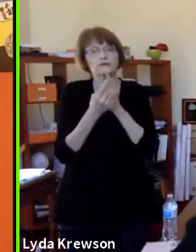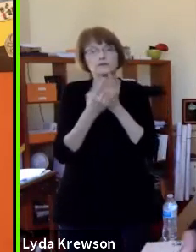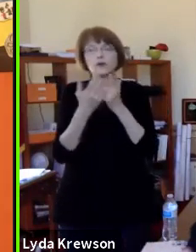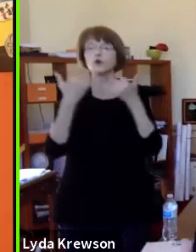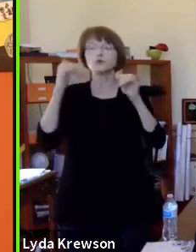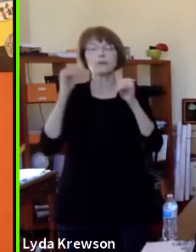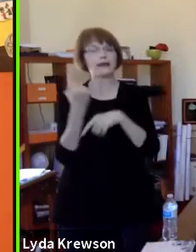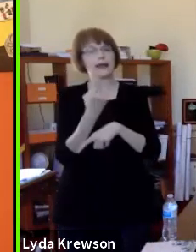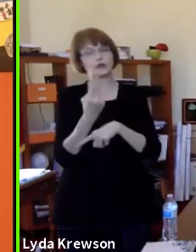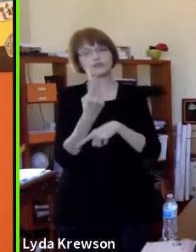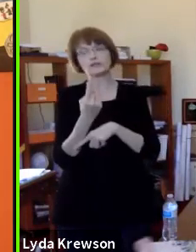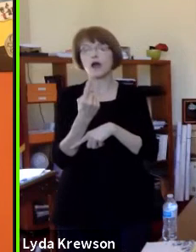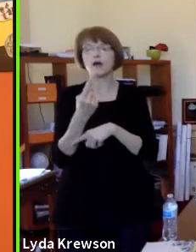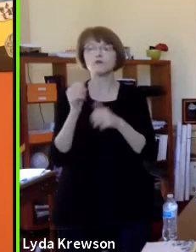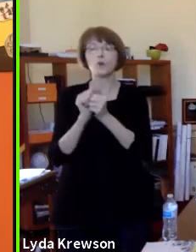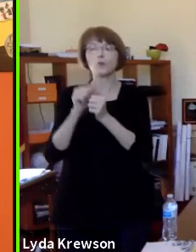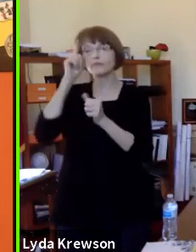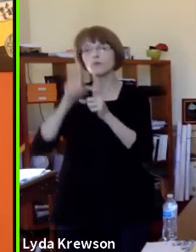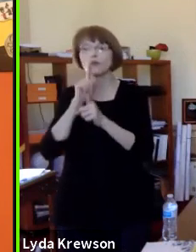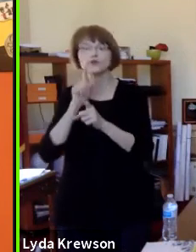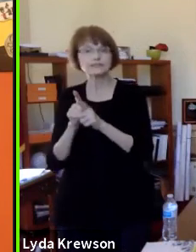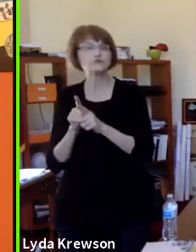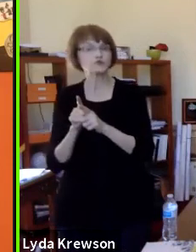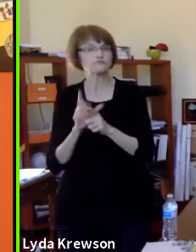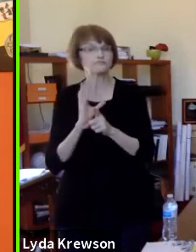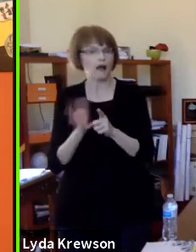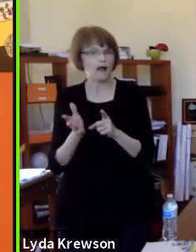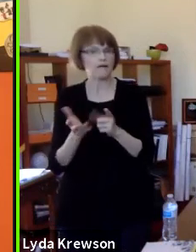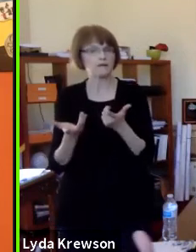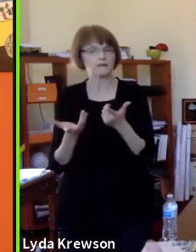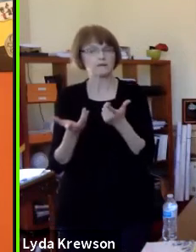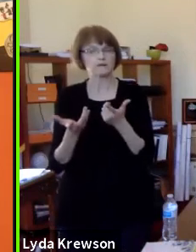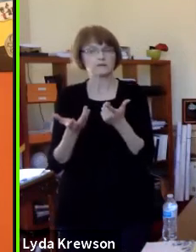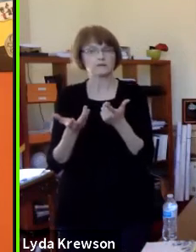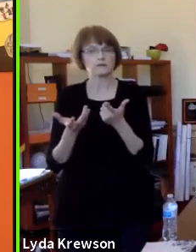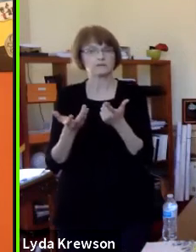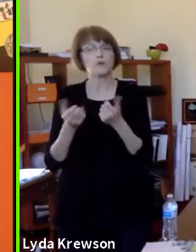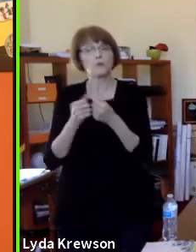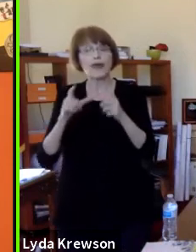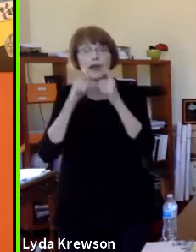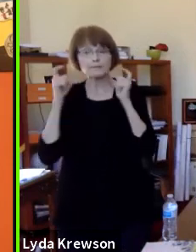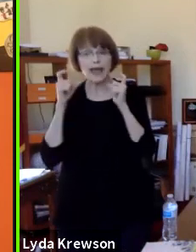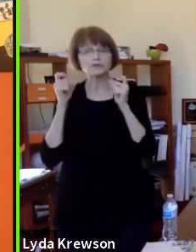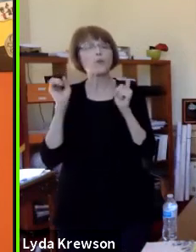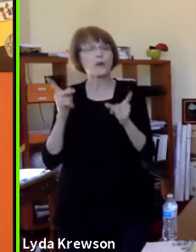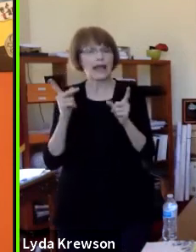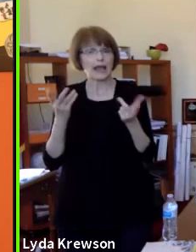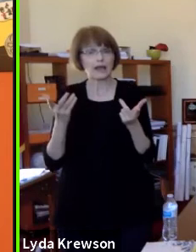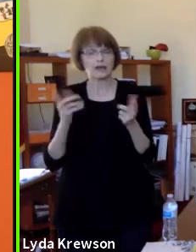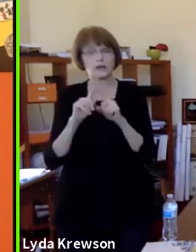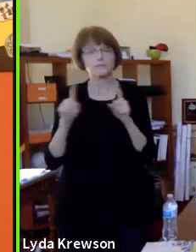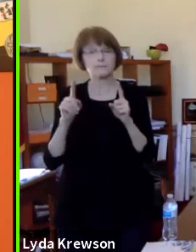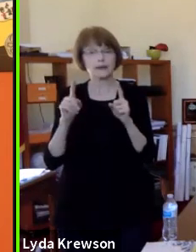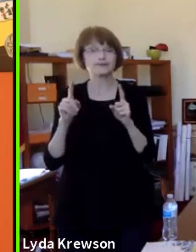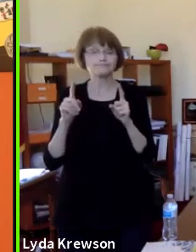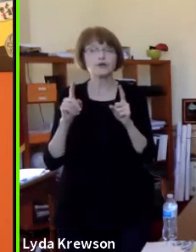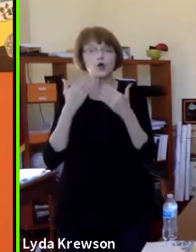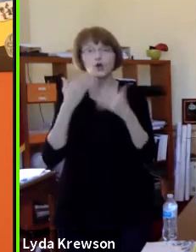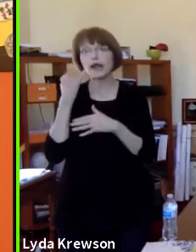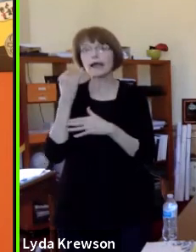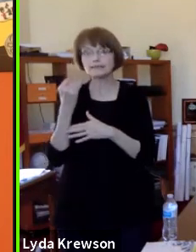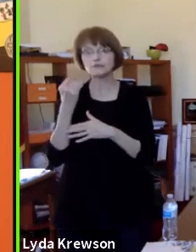playing by yourself or maybe with your brother or sister without a mask, that would be okay. But it's best to have your